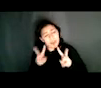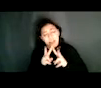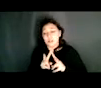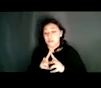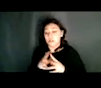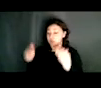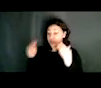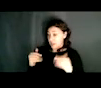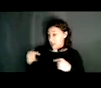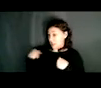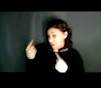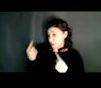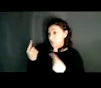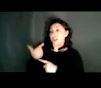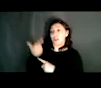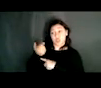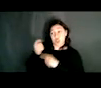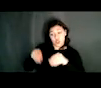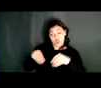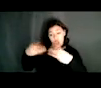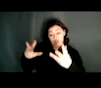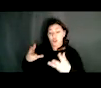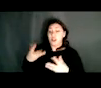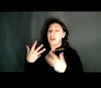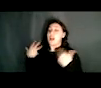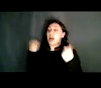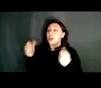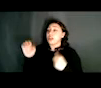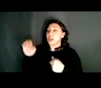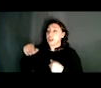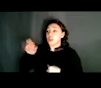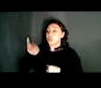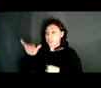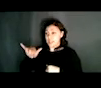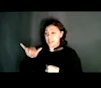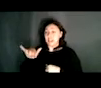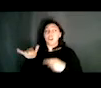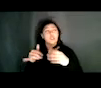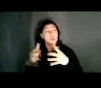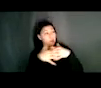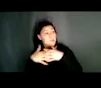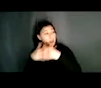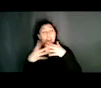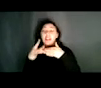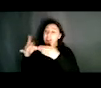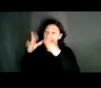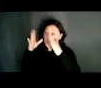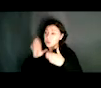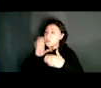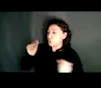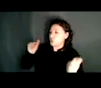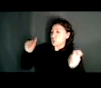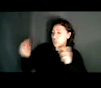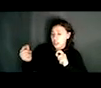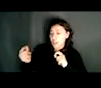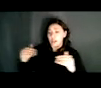is aimed at changing the face of public health leadership in America. We have made critical progress on research on defeating the COVID